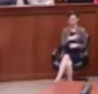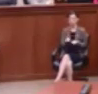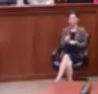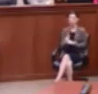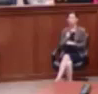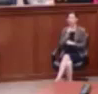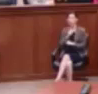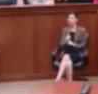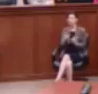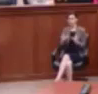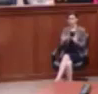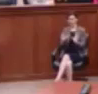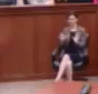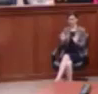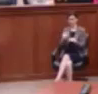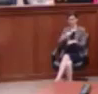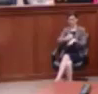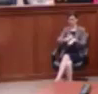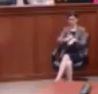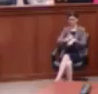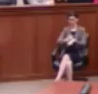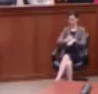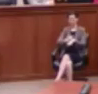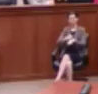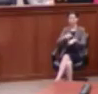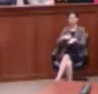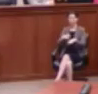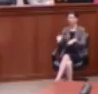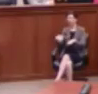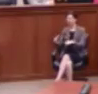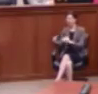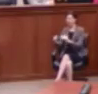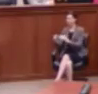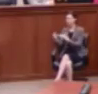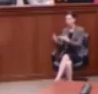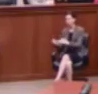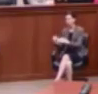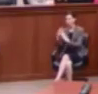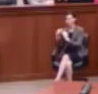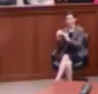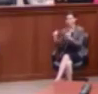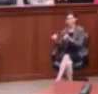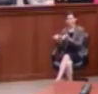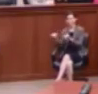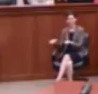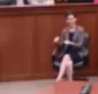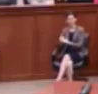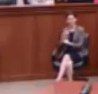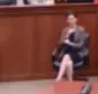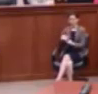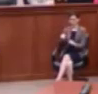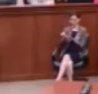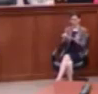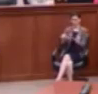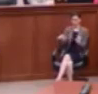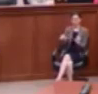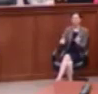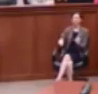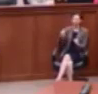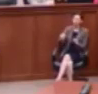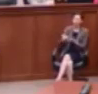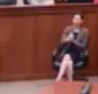ensure that the credentials we have in place right now that are generating the additional weights in the accountability system are one, high wage,